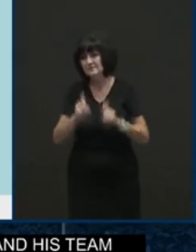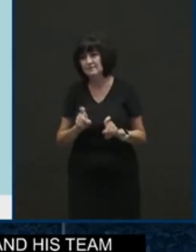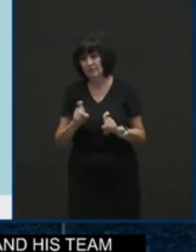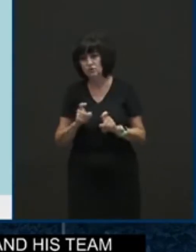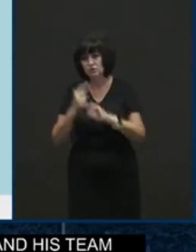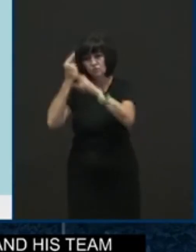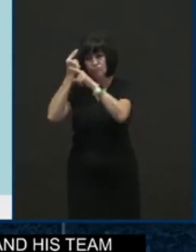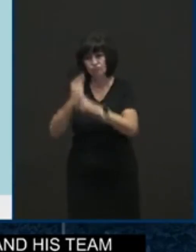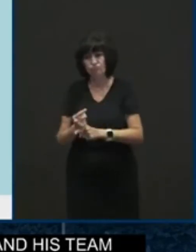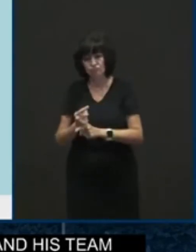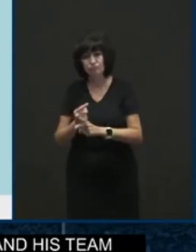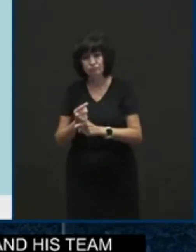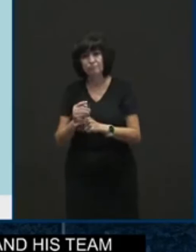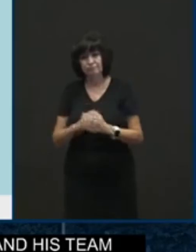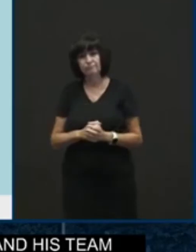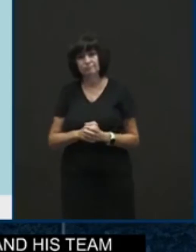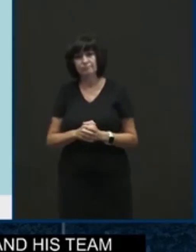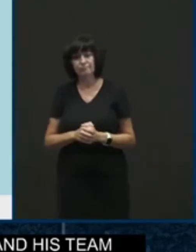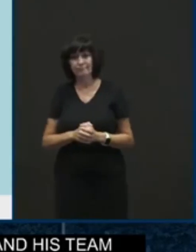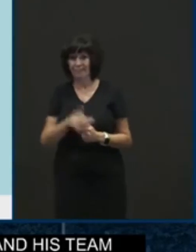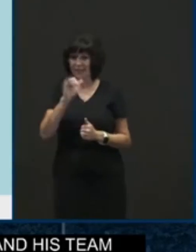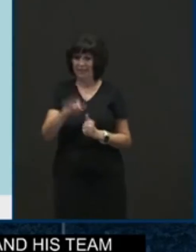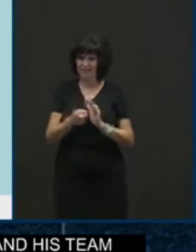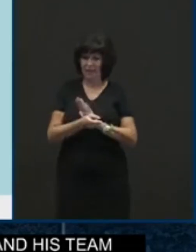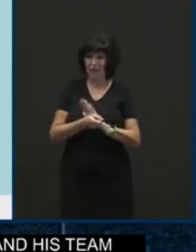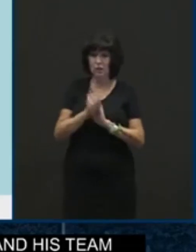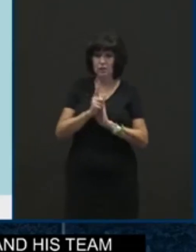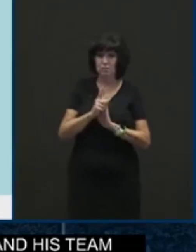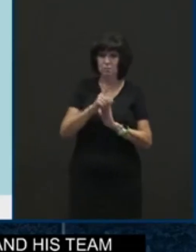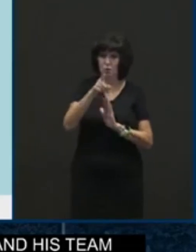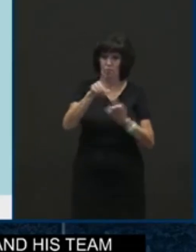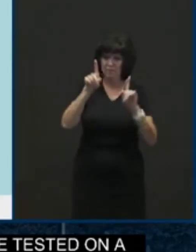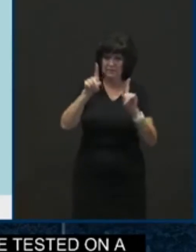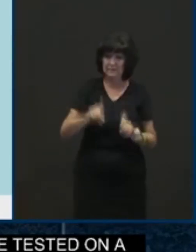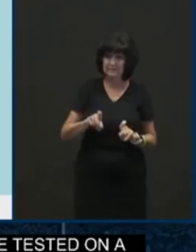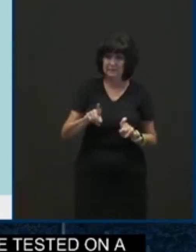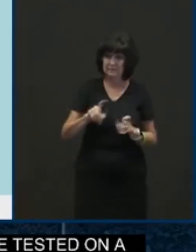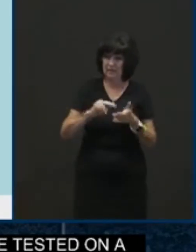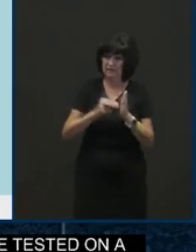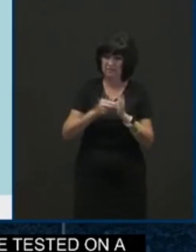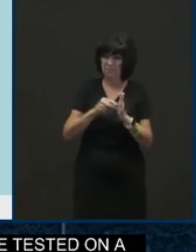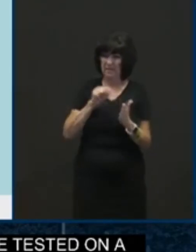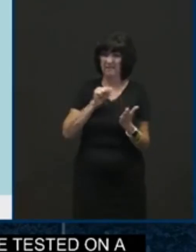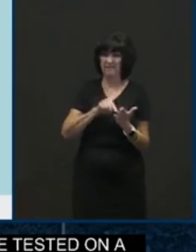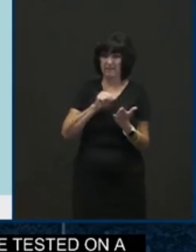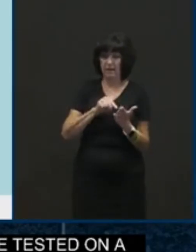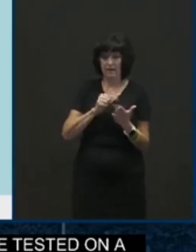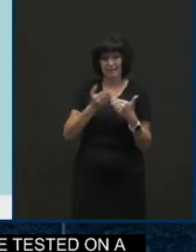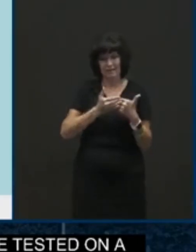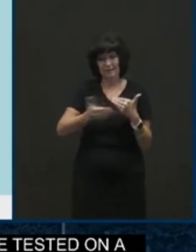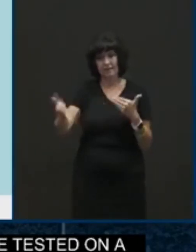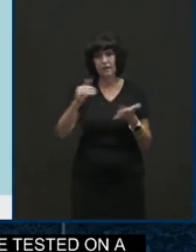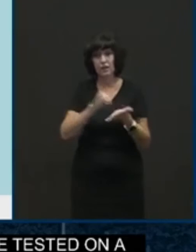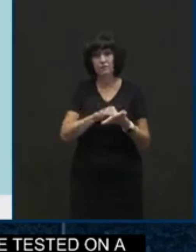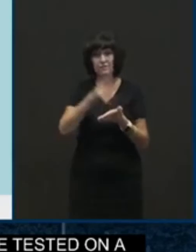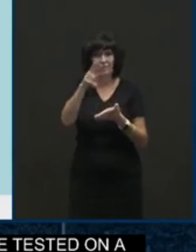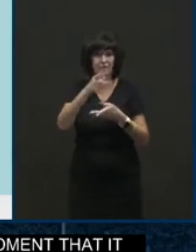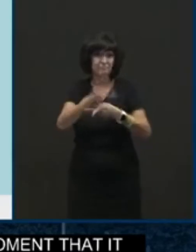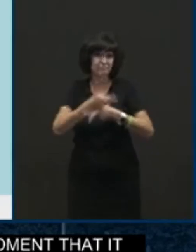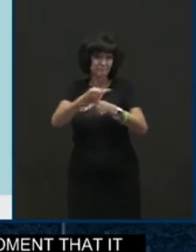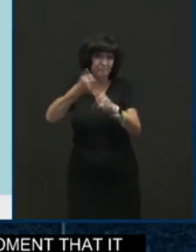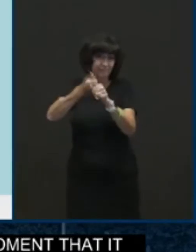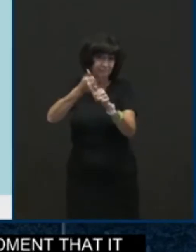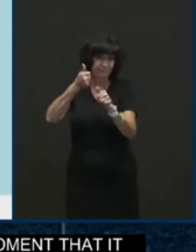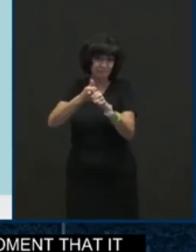course, is only as good as the moment that it was done. It's important that we know your status on that moment,